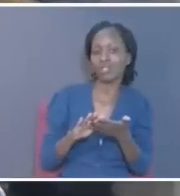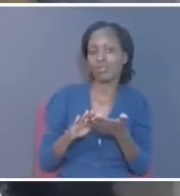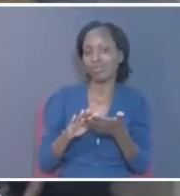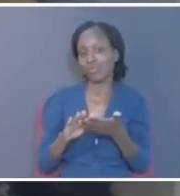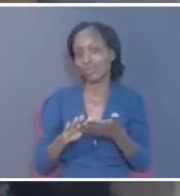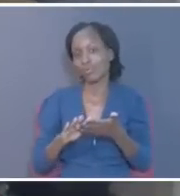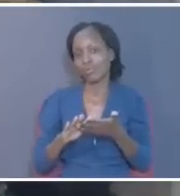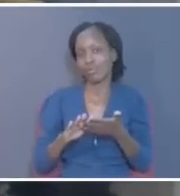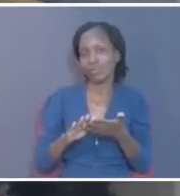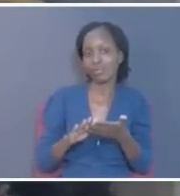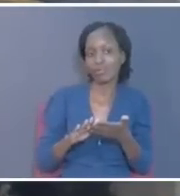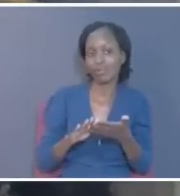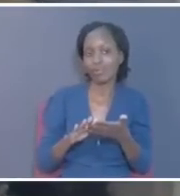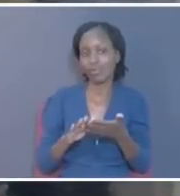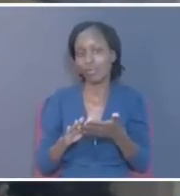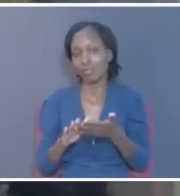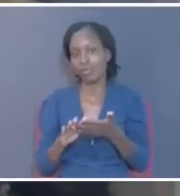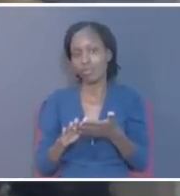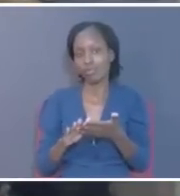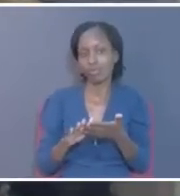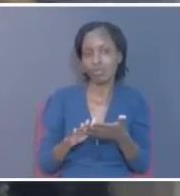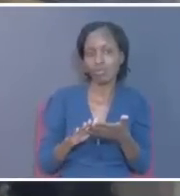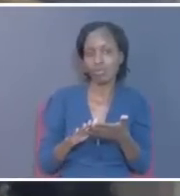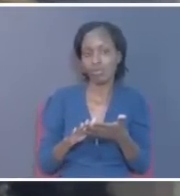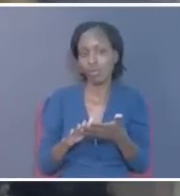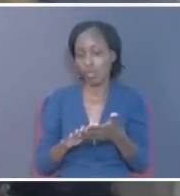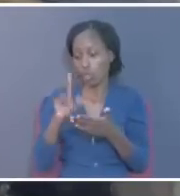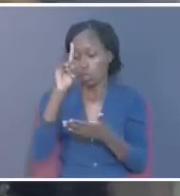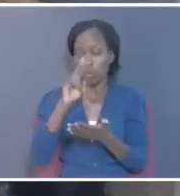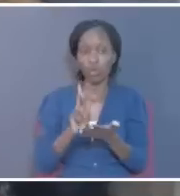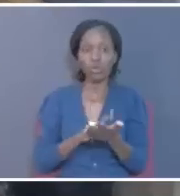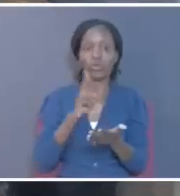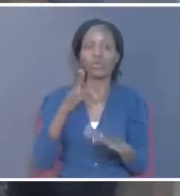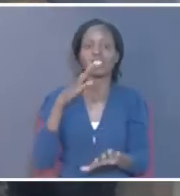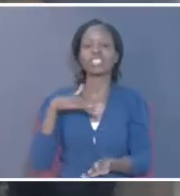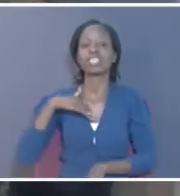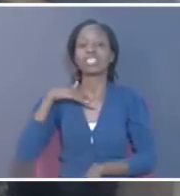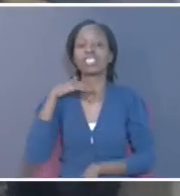Oh, walked upon the sea, raised the dead.